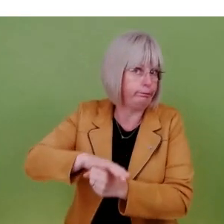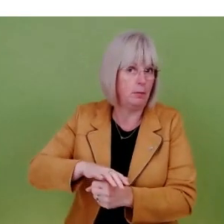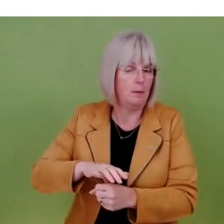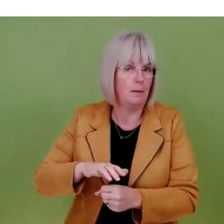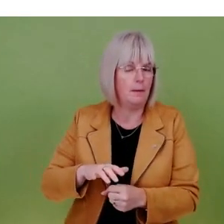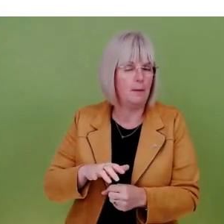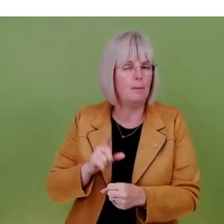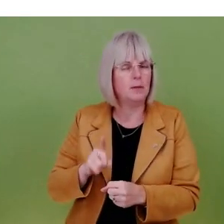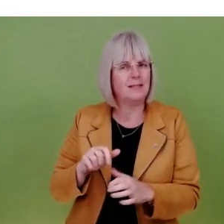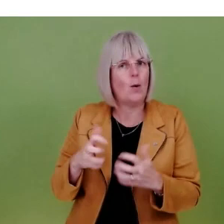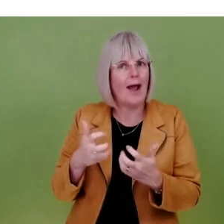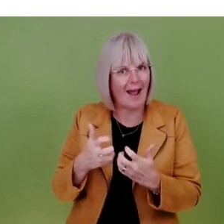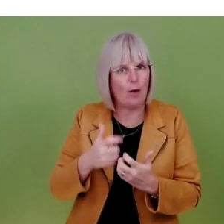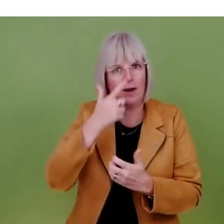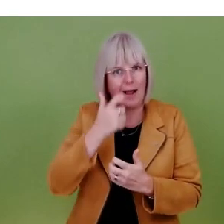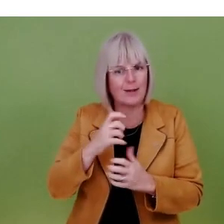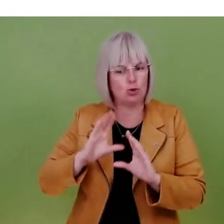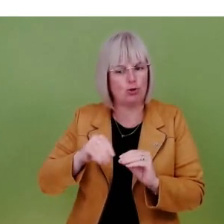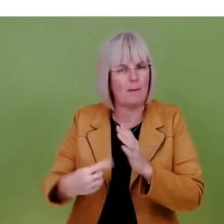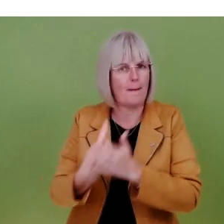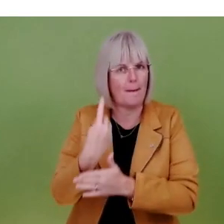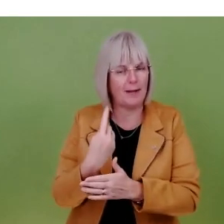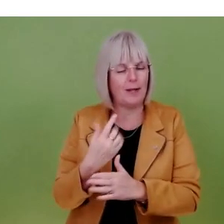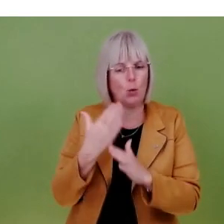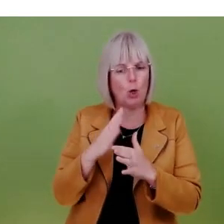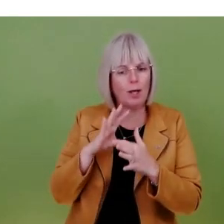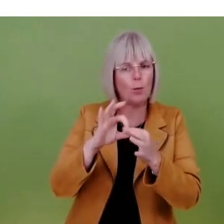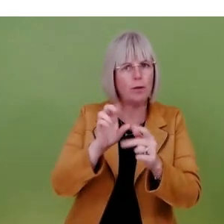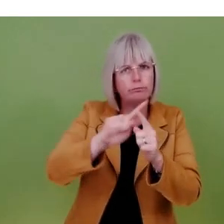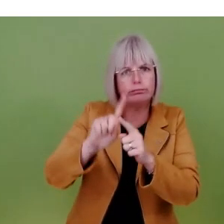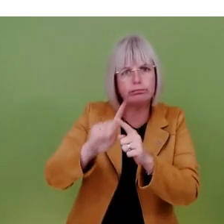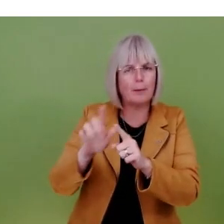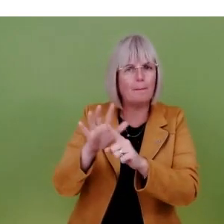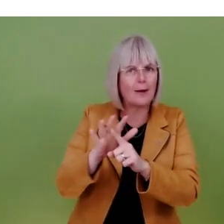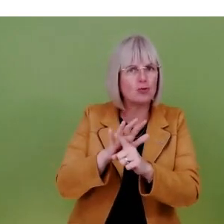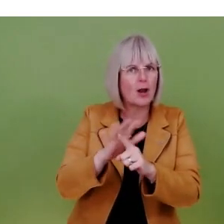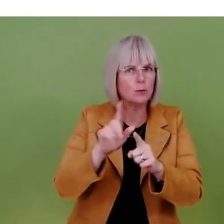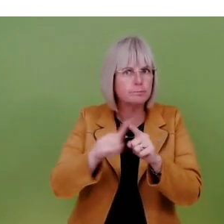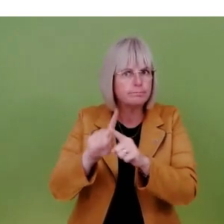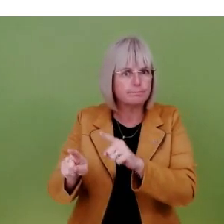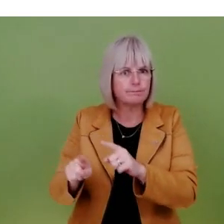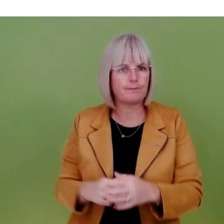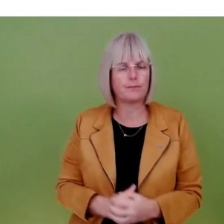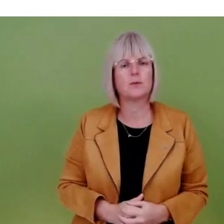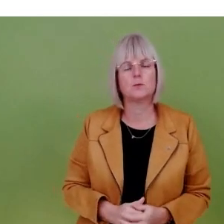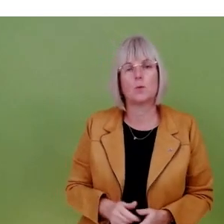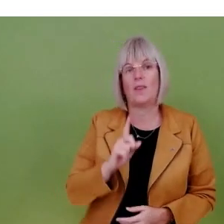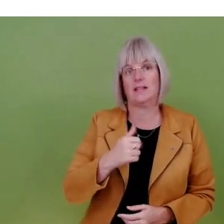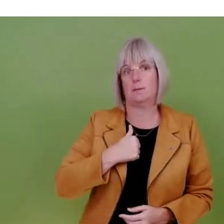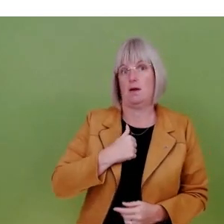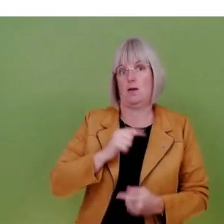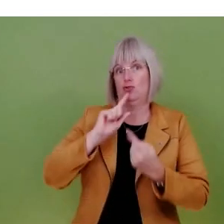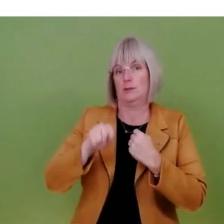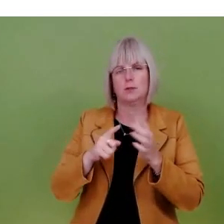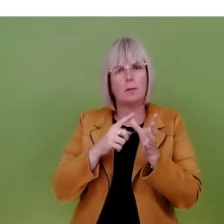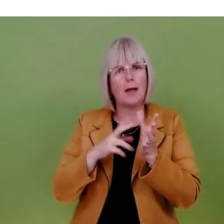working with people from across a range of backgrounds. So that's my kind of initial response to that question. But Anita, I'm interested to hear what your thoughts